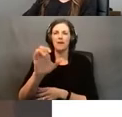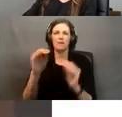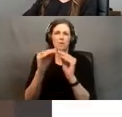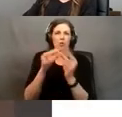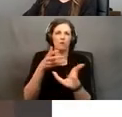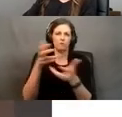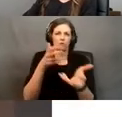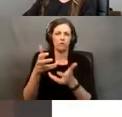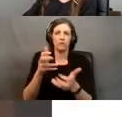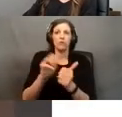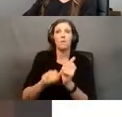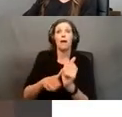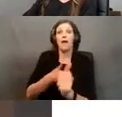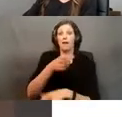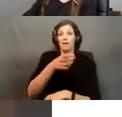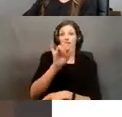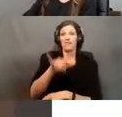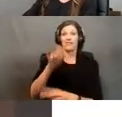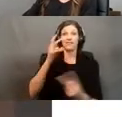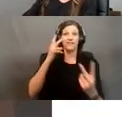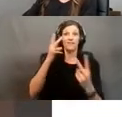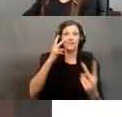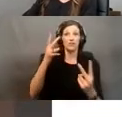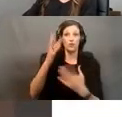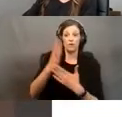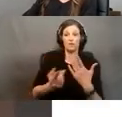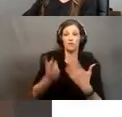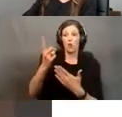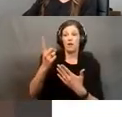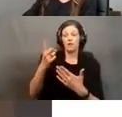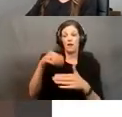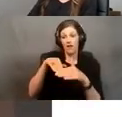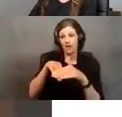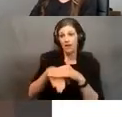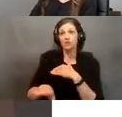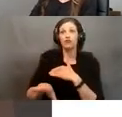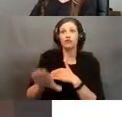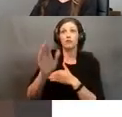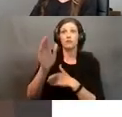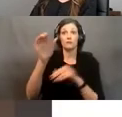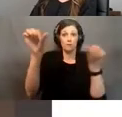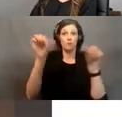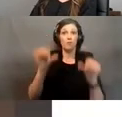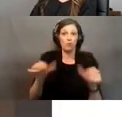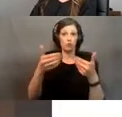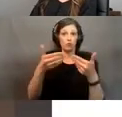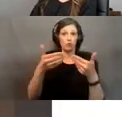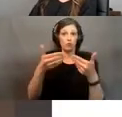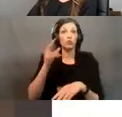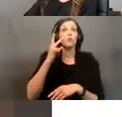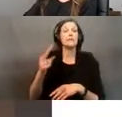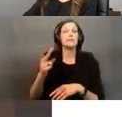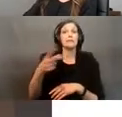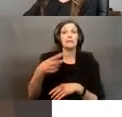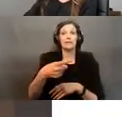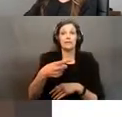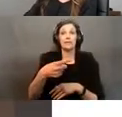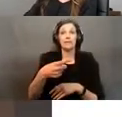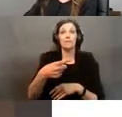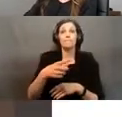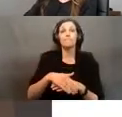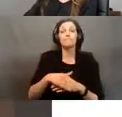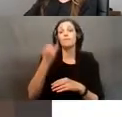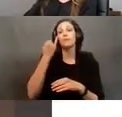visual of someone entering a poster room. If you get there early, you will see the visual. Uh, if you